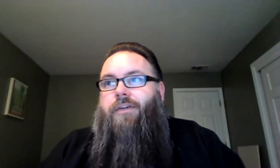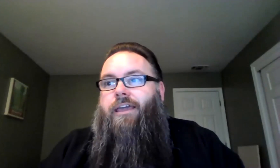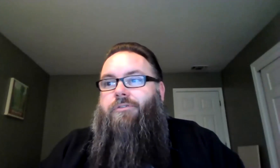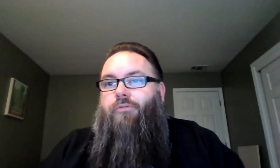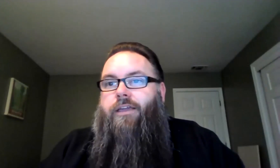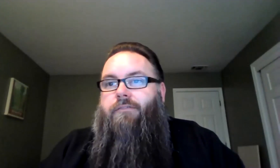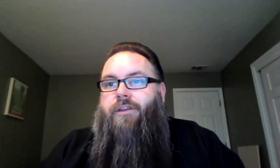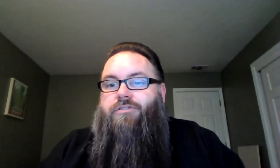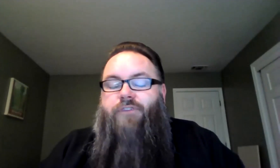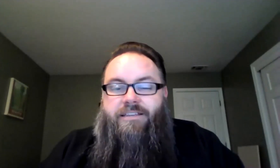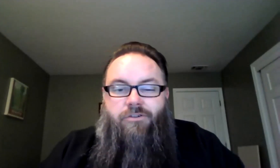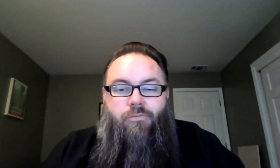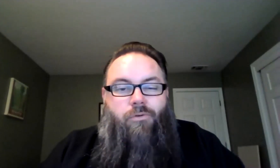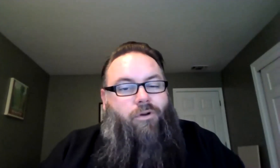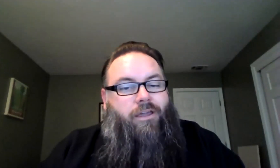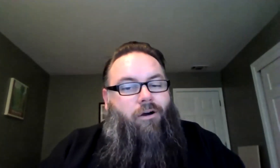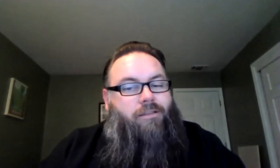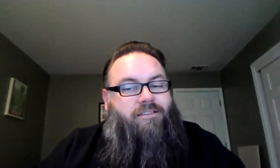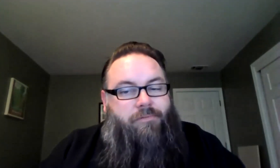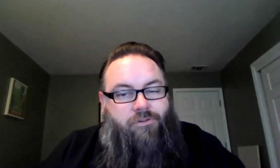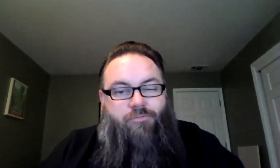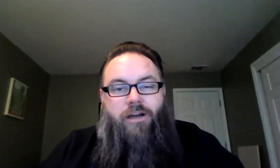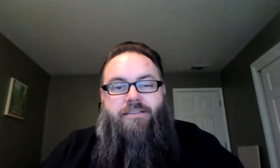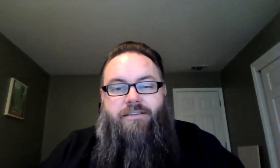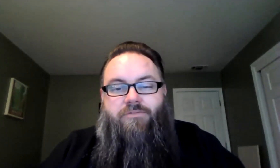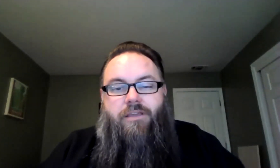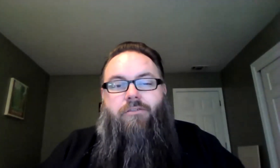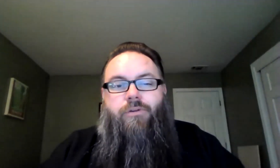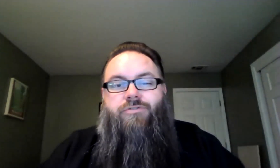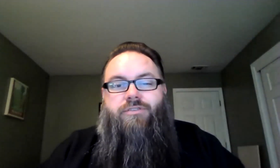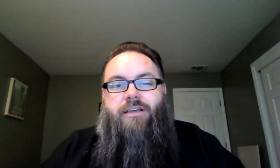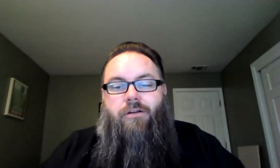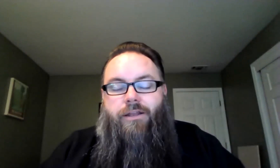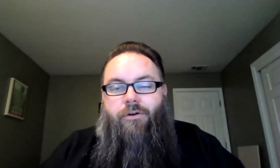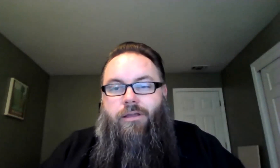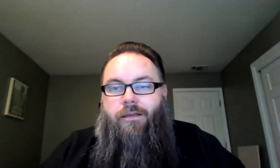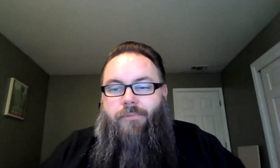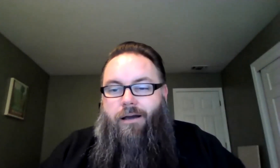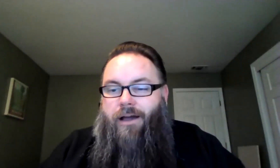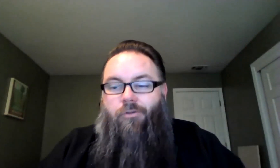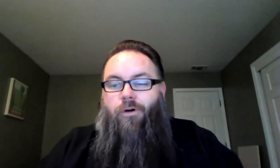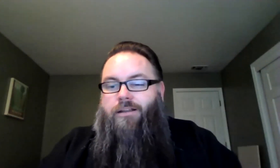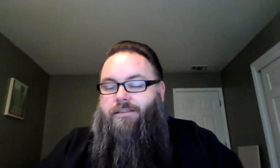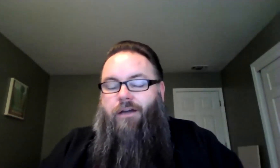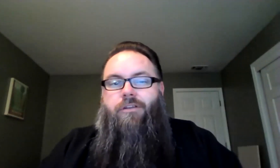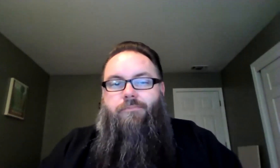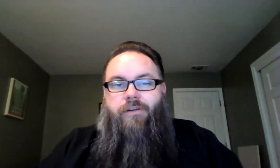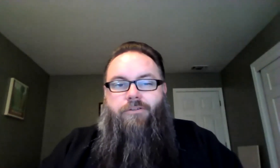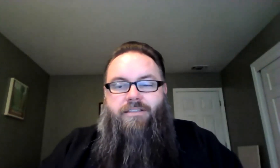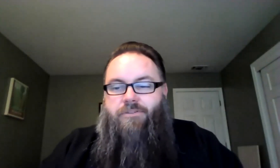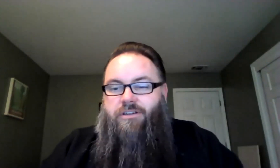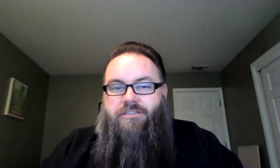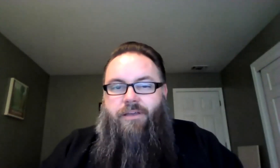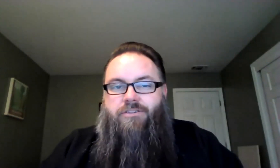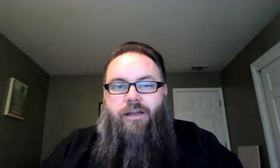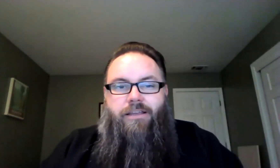so being able to bring in vendors faster, we're working on some of those processes within the regional center. I know I don't want to count the number of